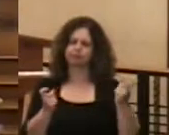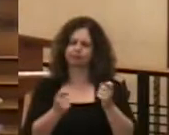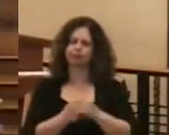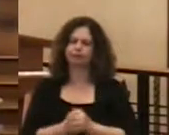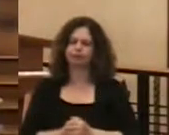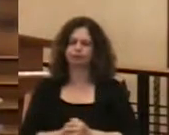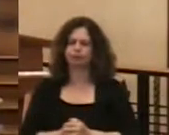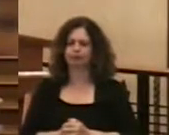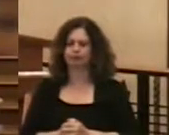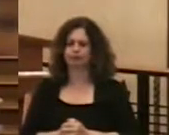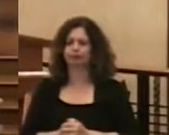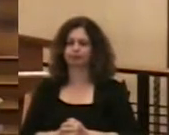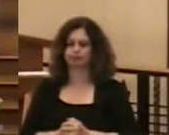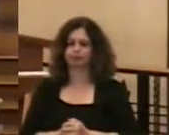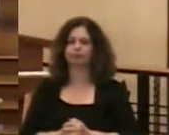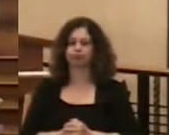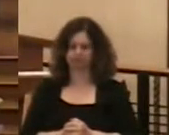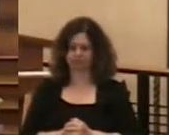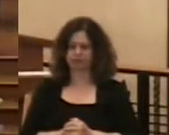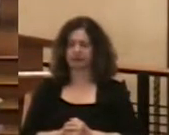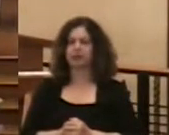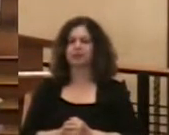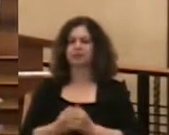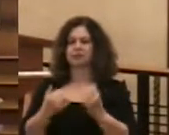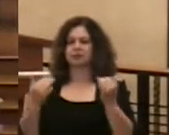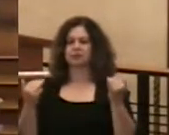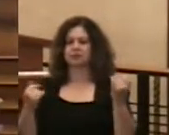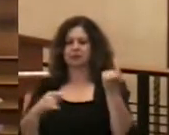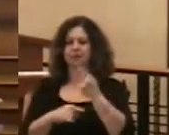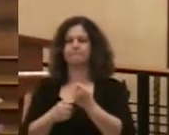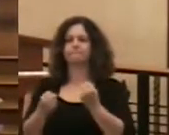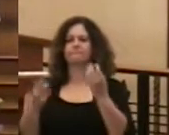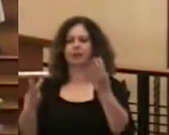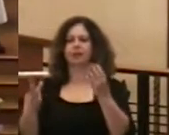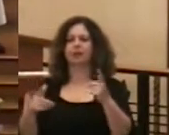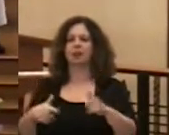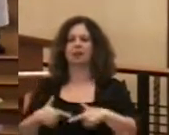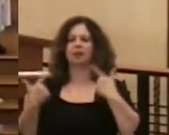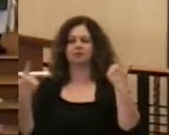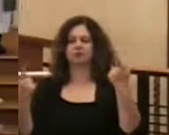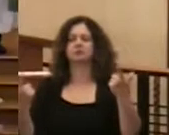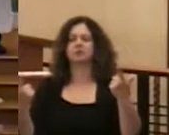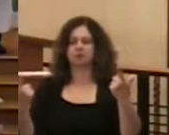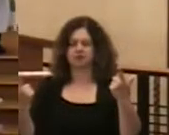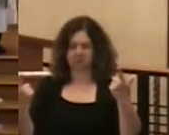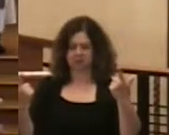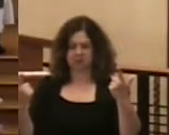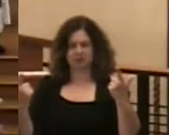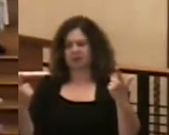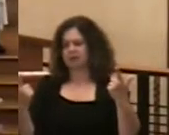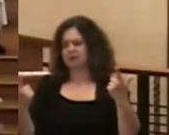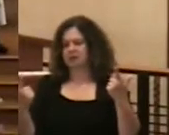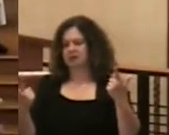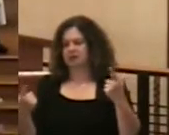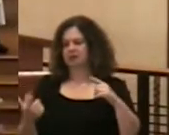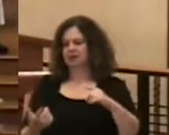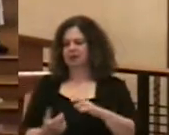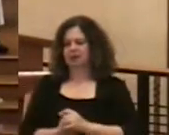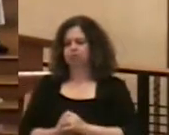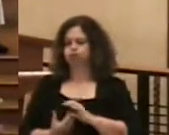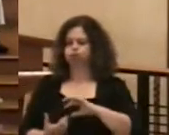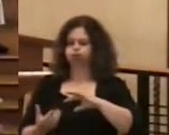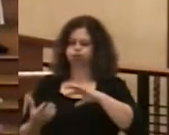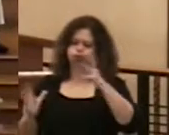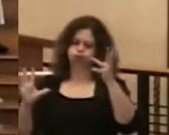So many lives and careers have been torpedoed in these last years because of sins